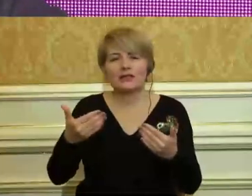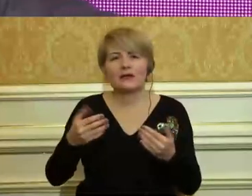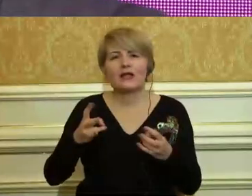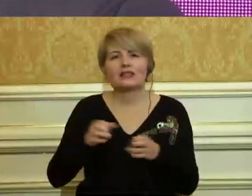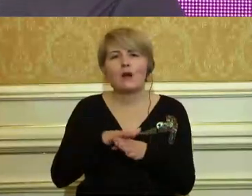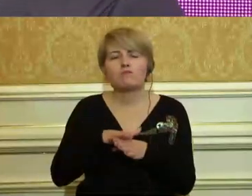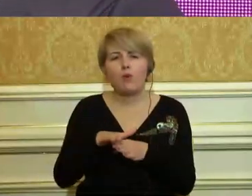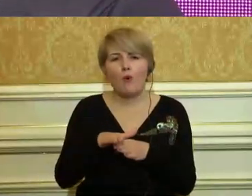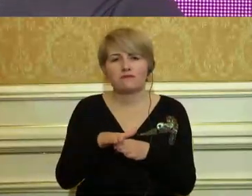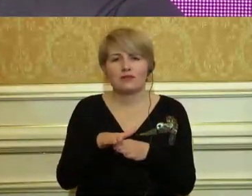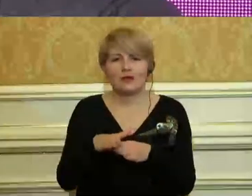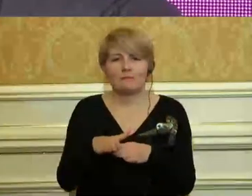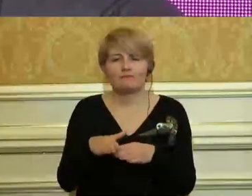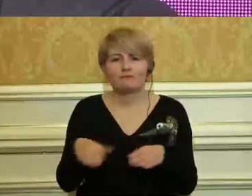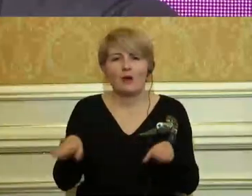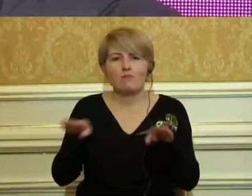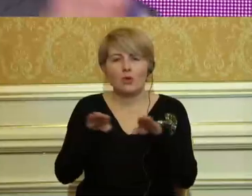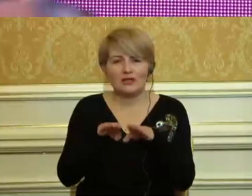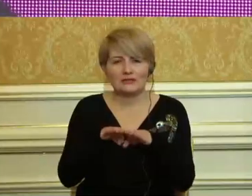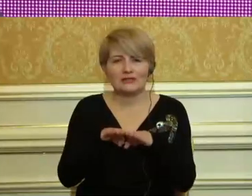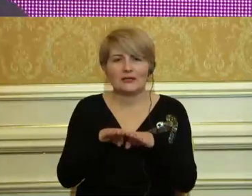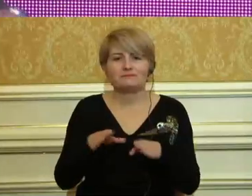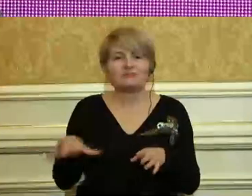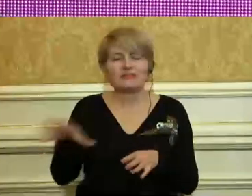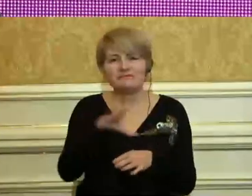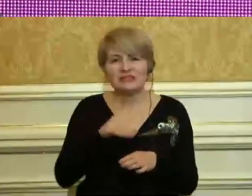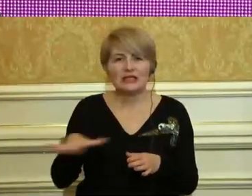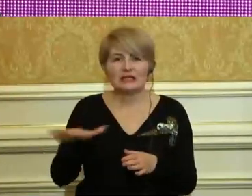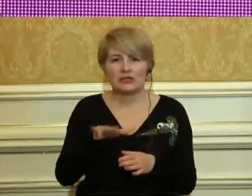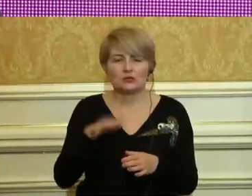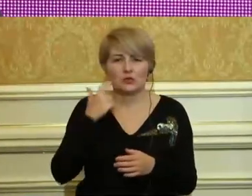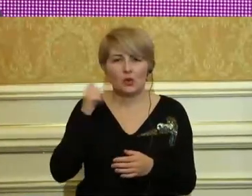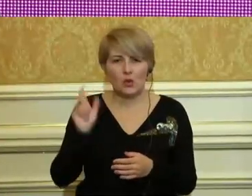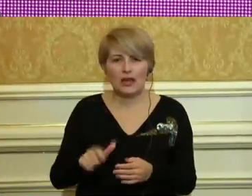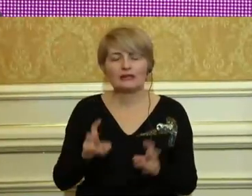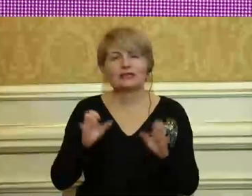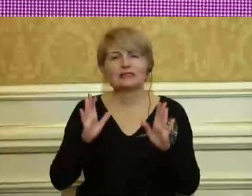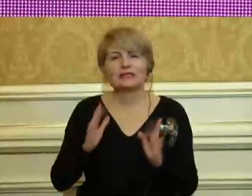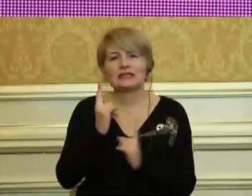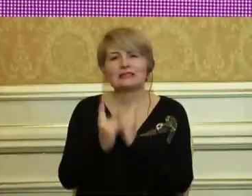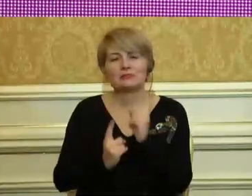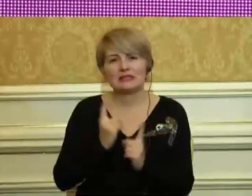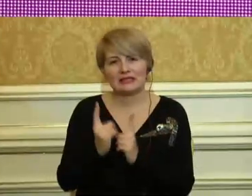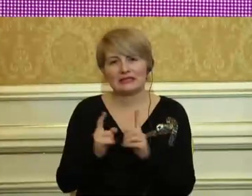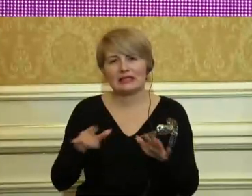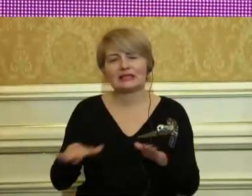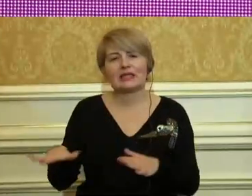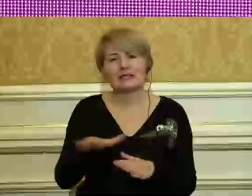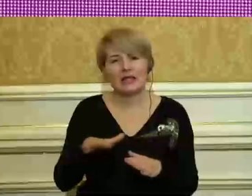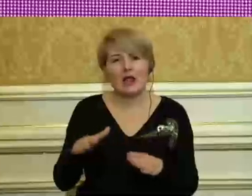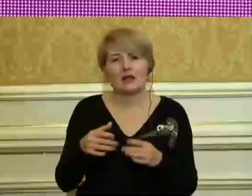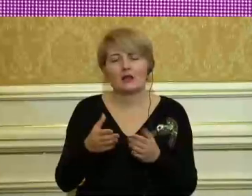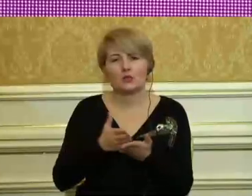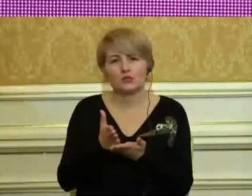legislation ideas. Now we have to cover our community's ideas